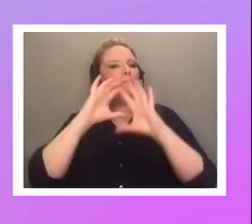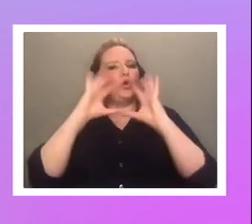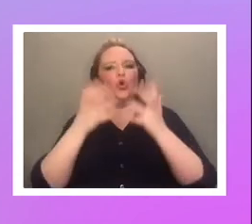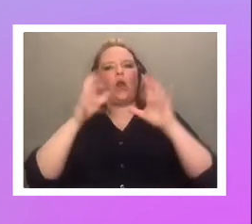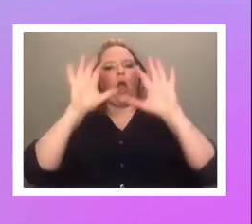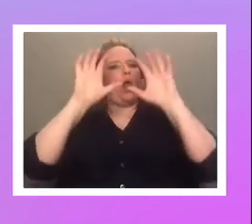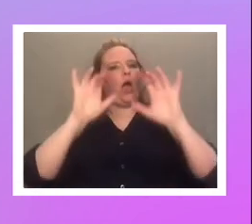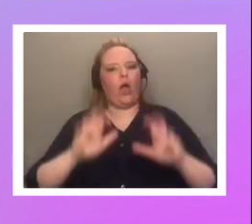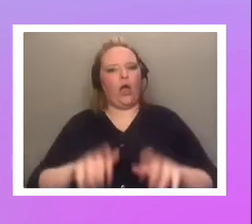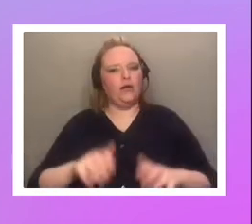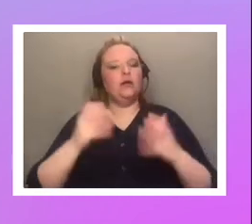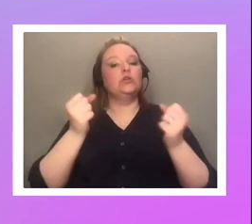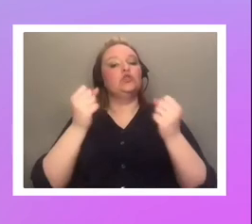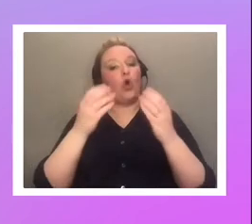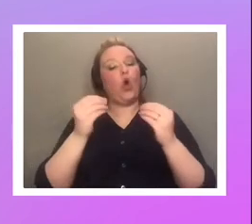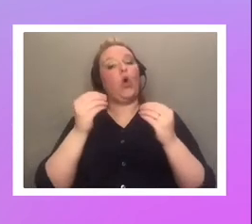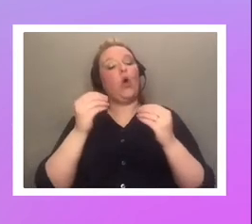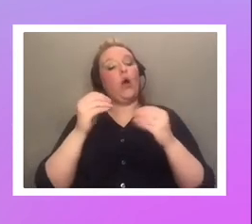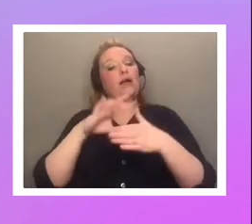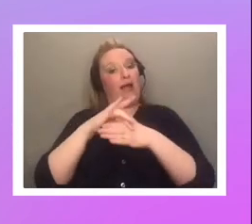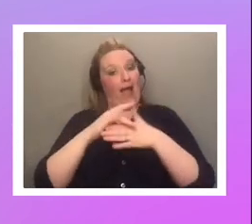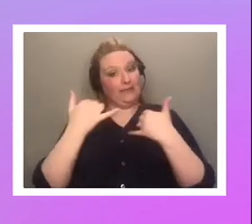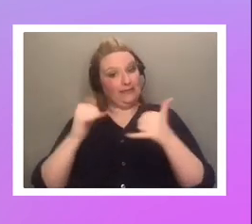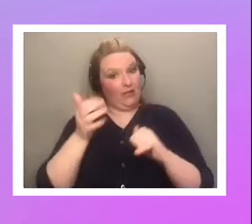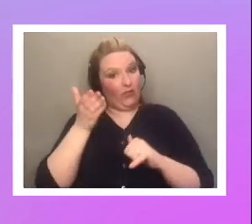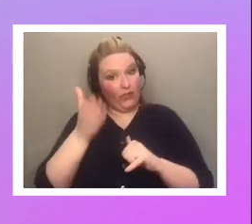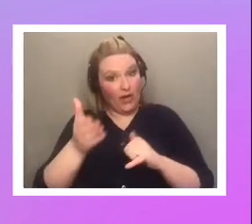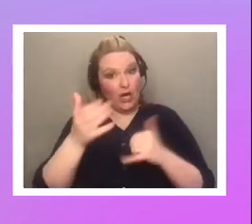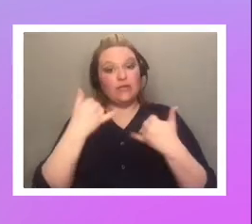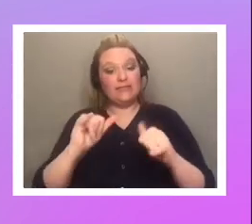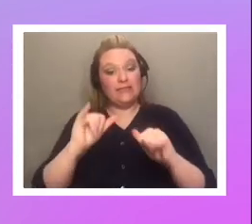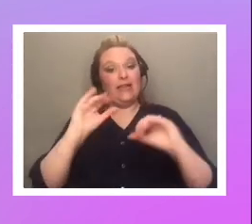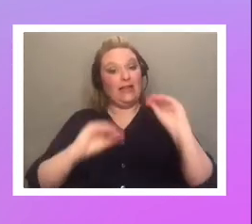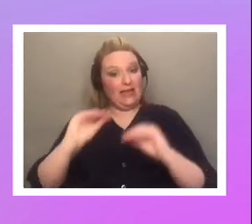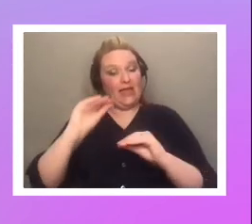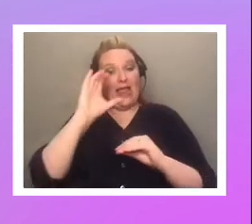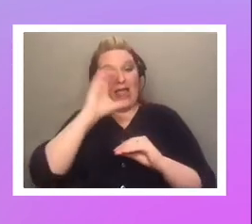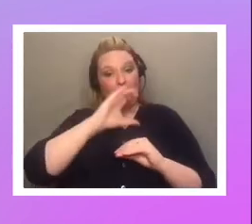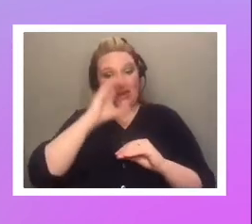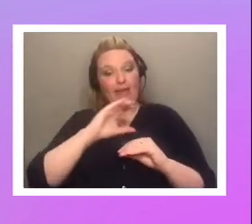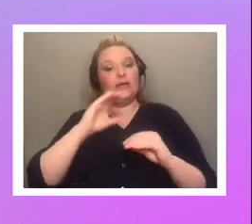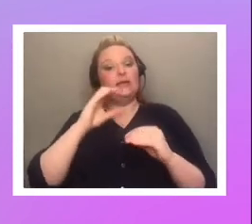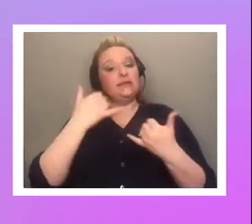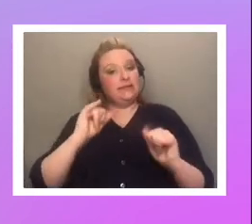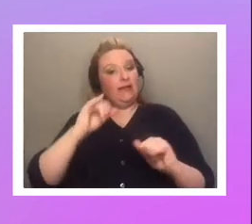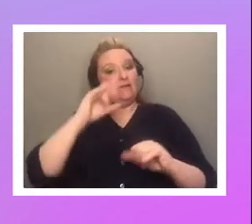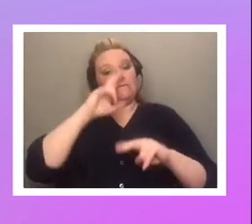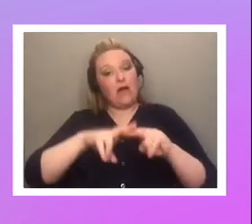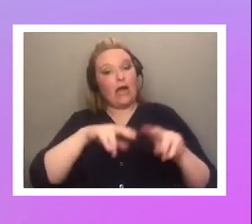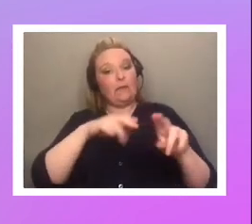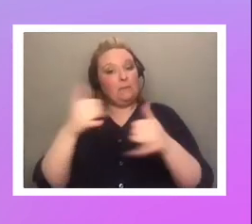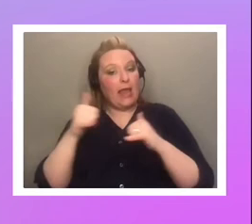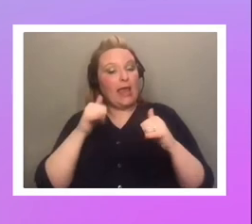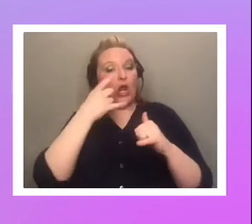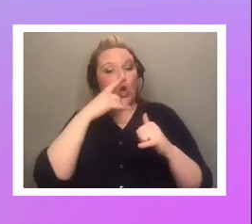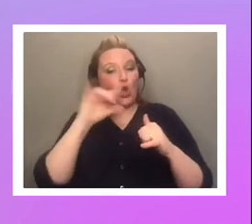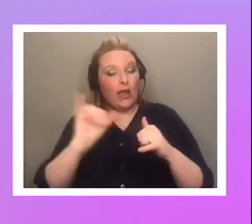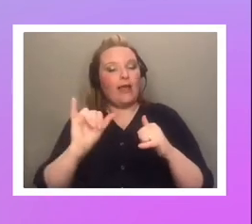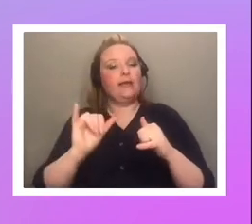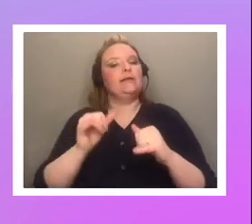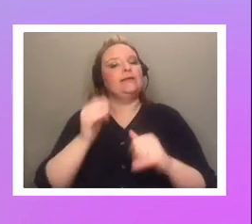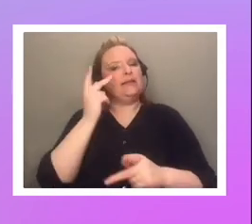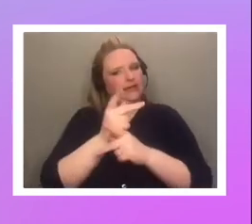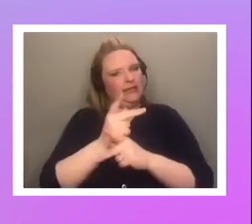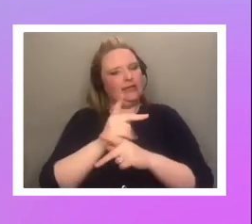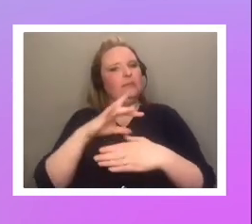know, so the content is still there. There's still animation. We still get the playfulness of it. They, you know, they very much preserve the